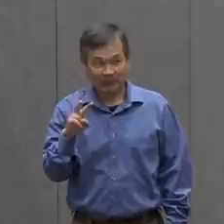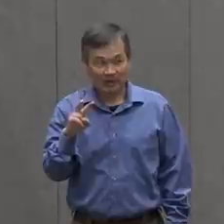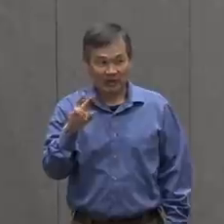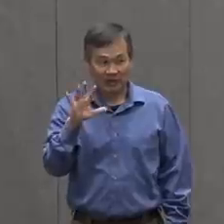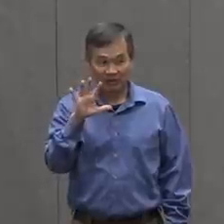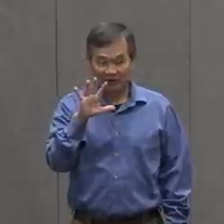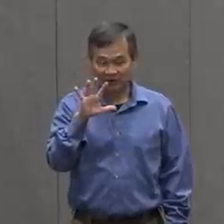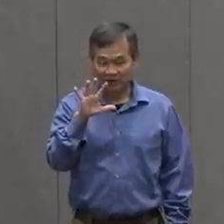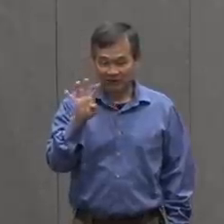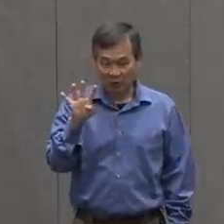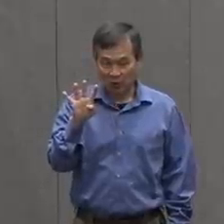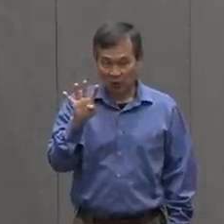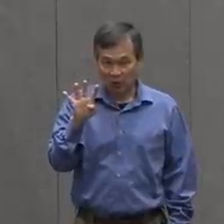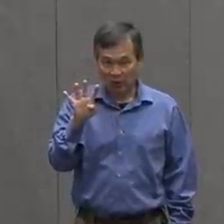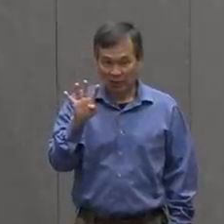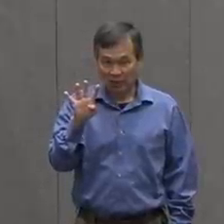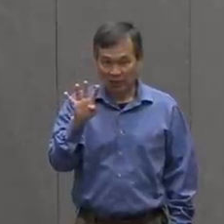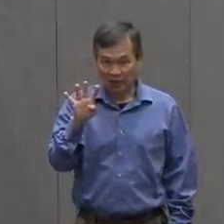54,